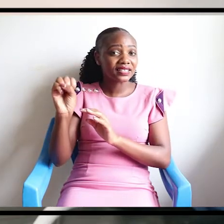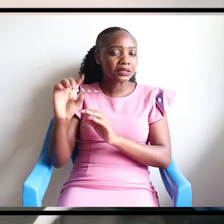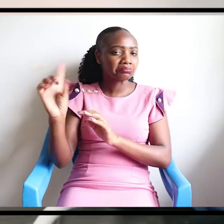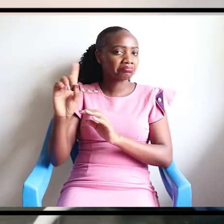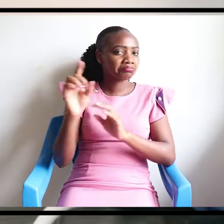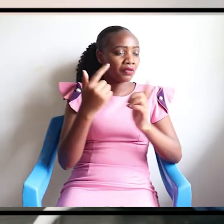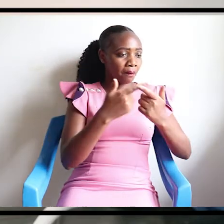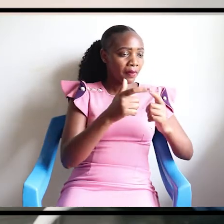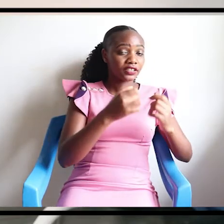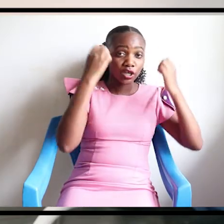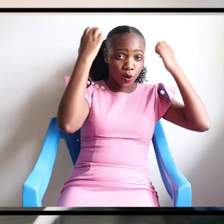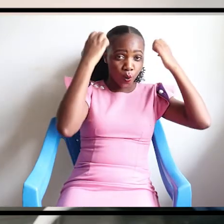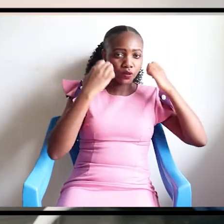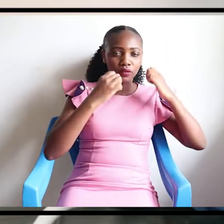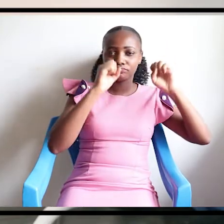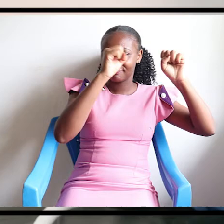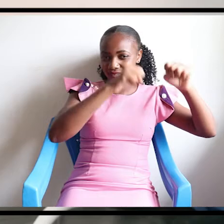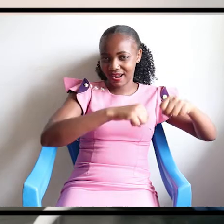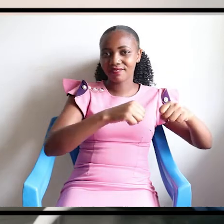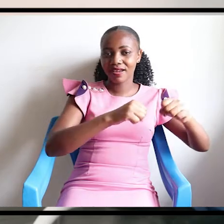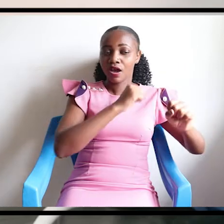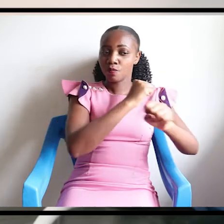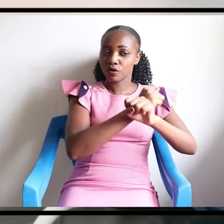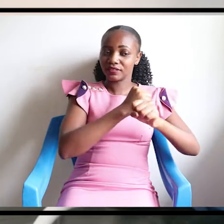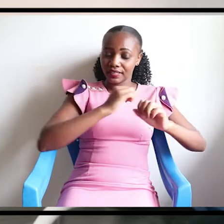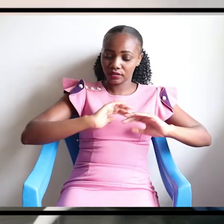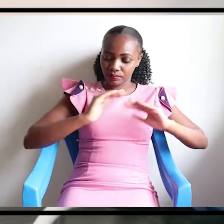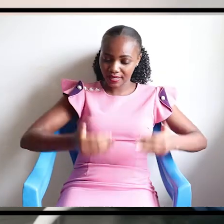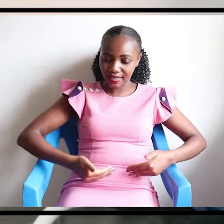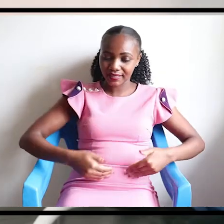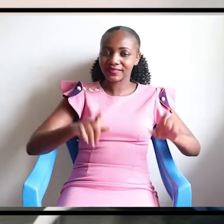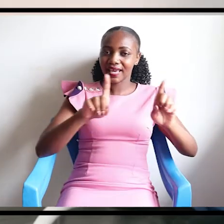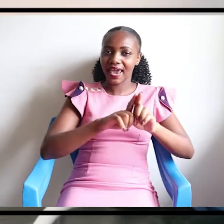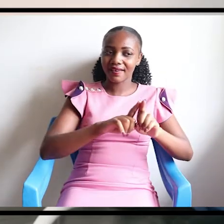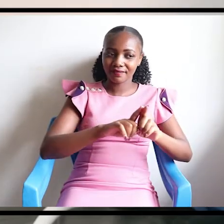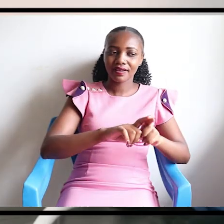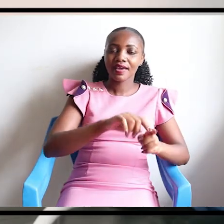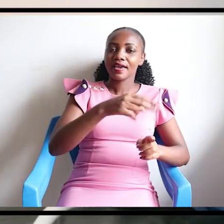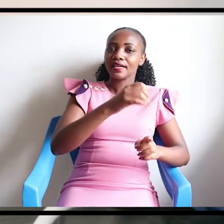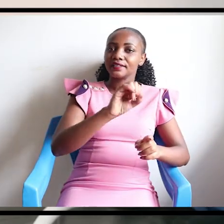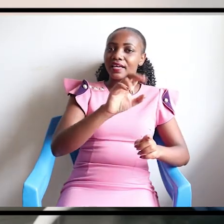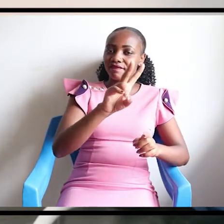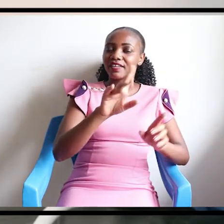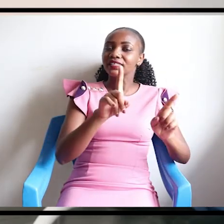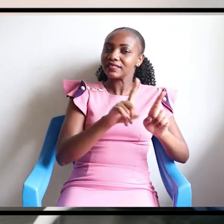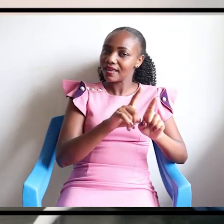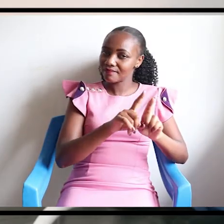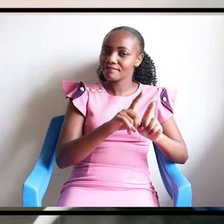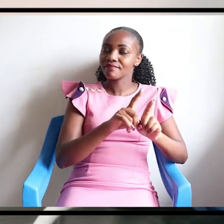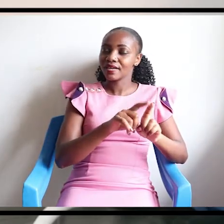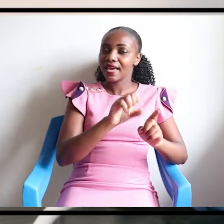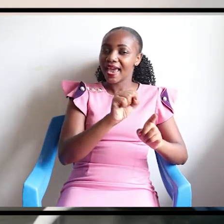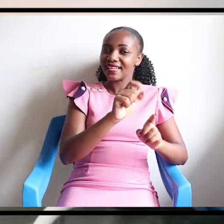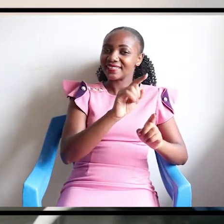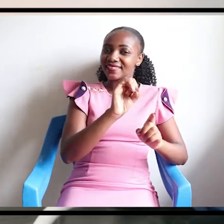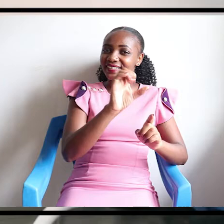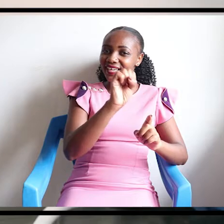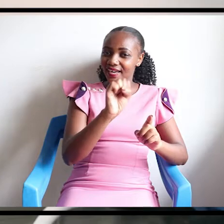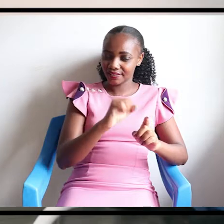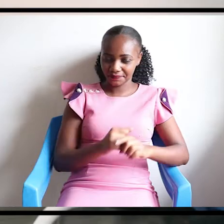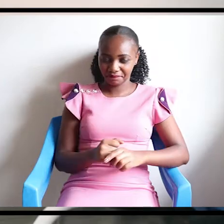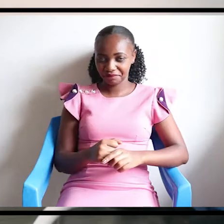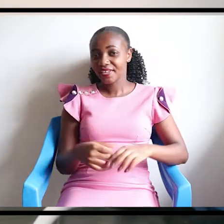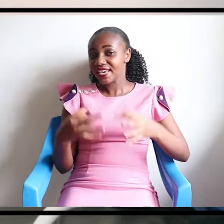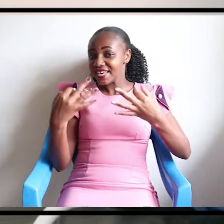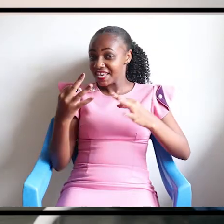the condoms that protect against pregnancy and HIV and other sexually transmitted diseases. If I am a